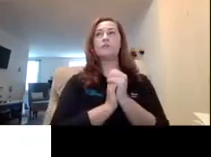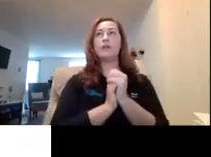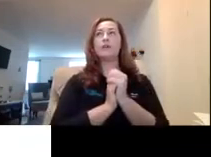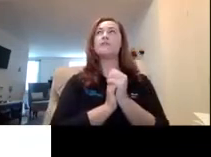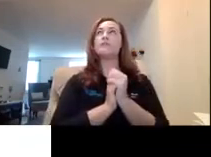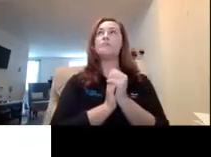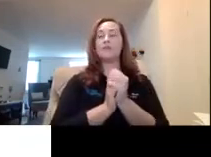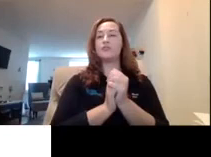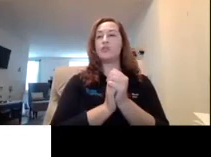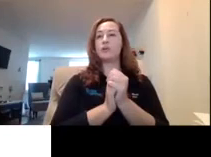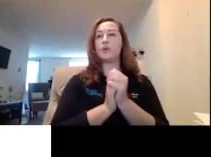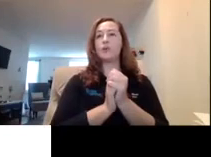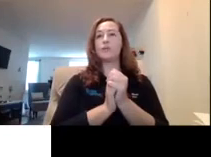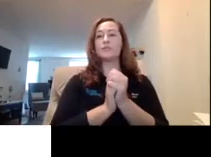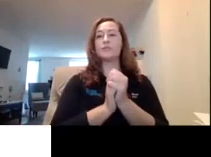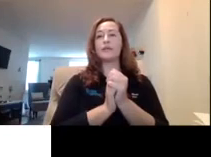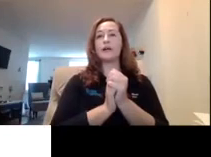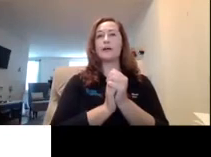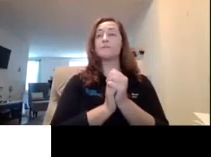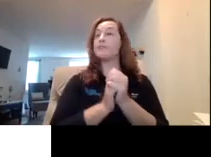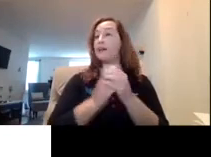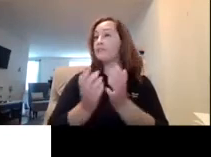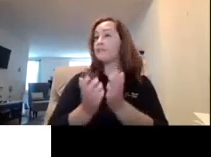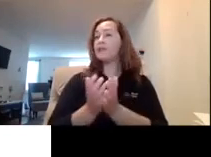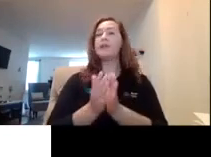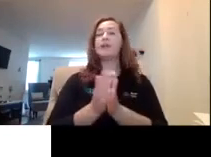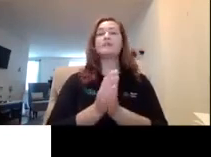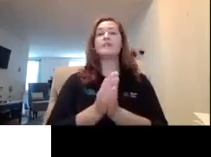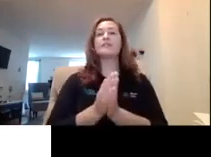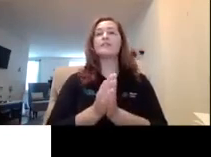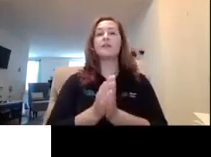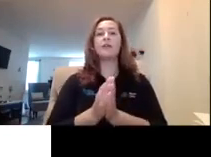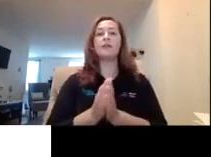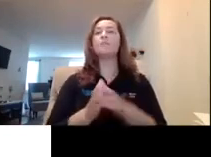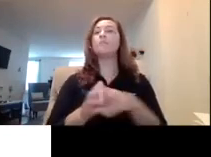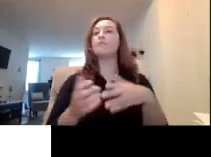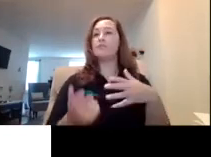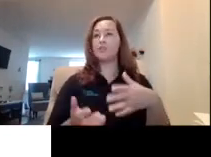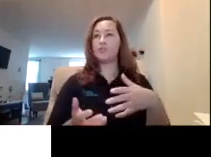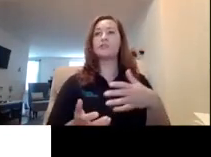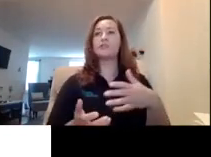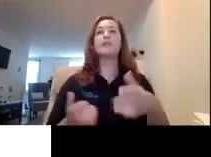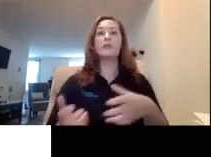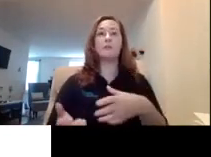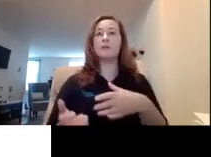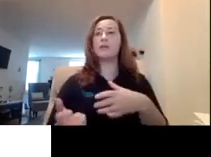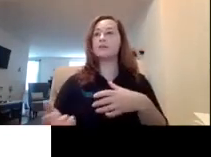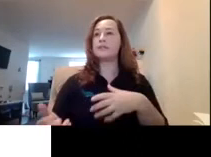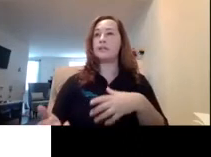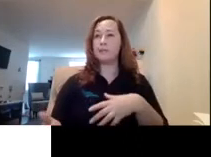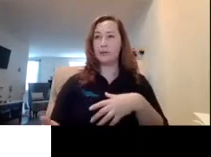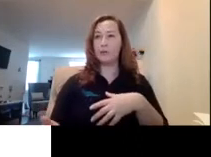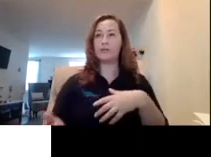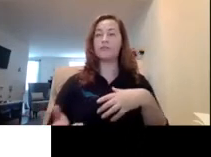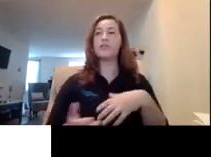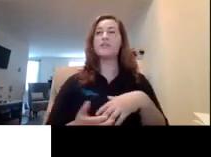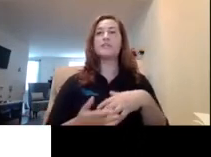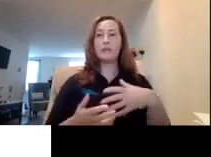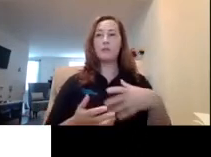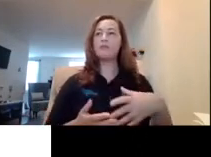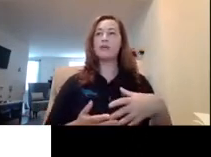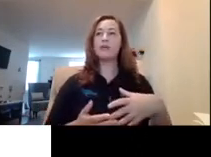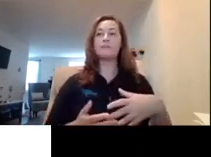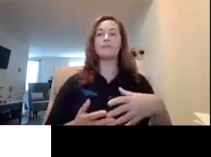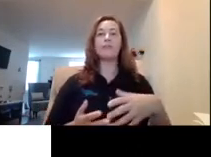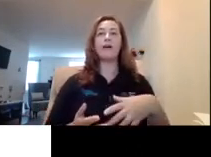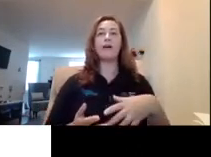not every patient who is deaf is necessarily proficient in American Sign Language. Some